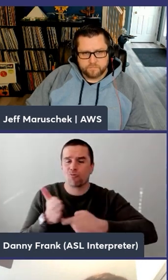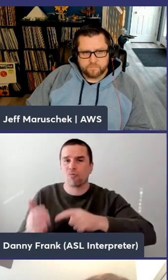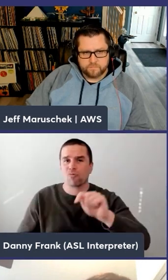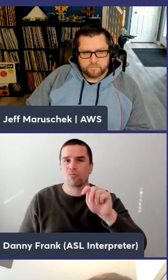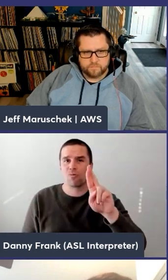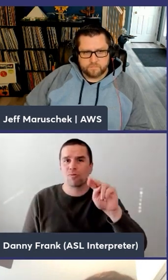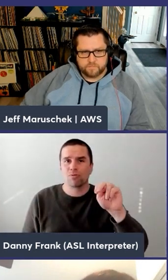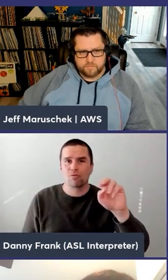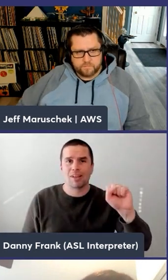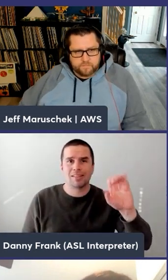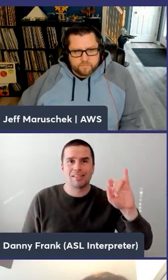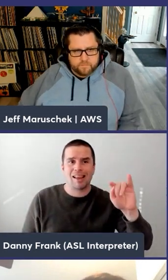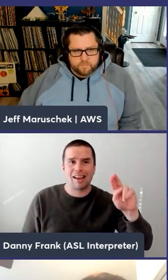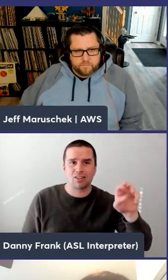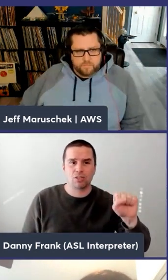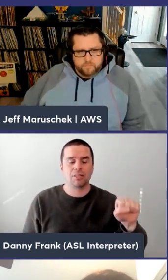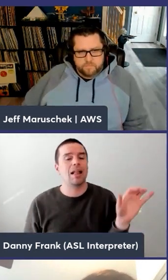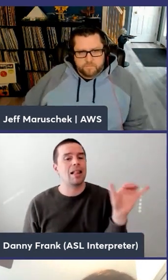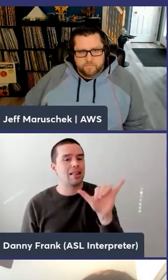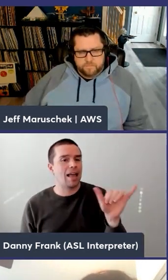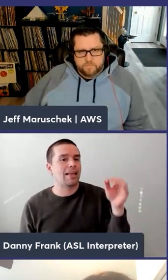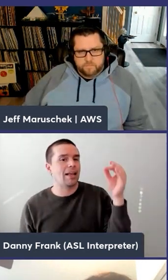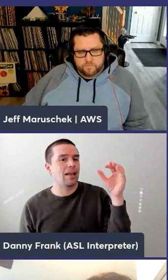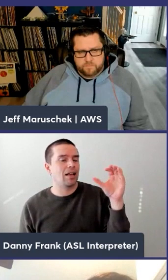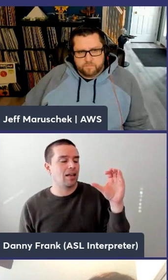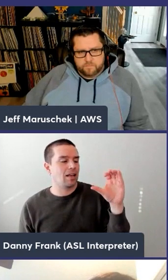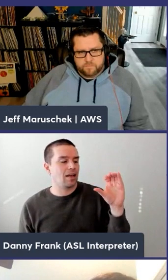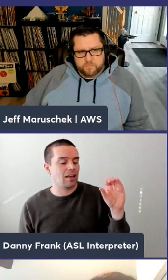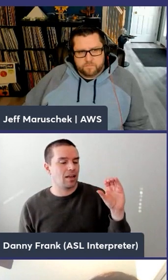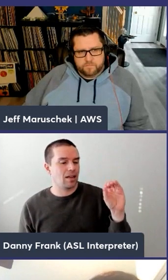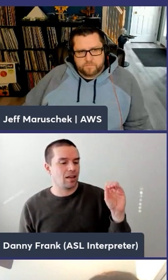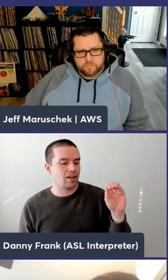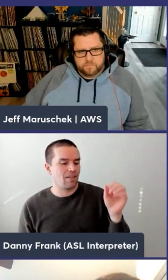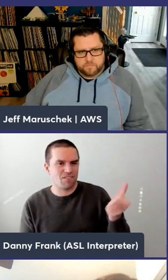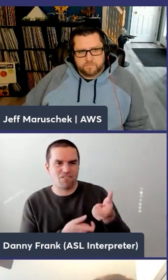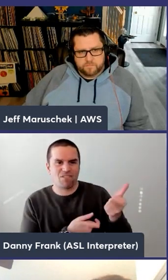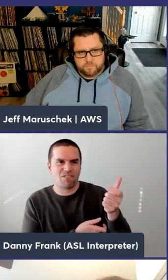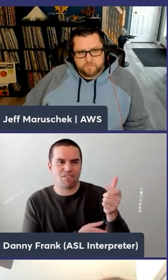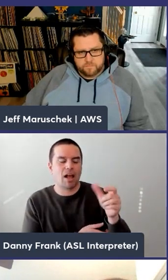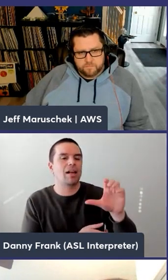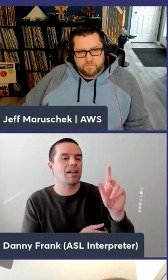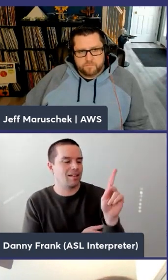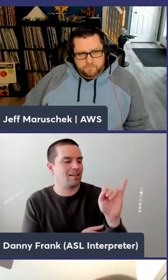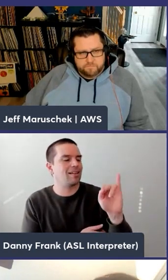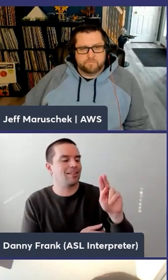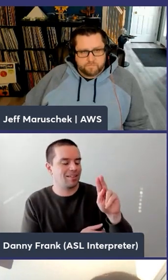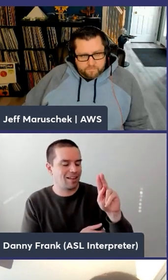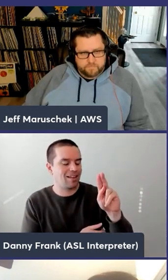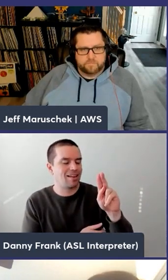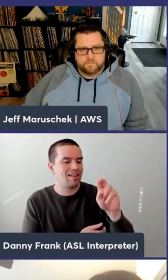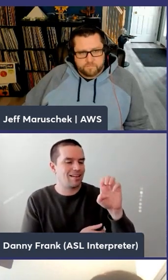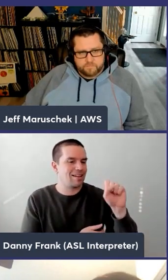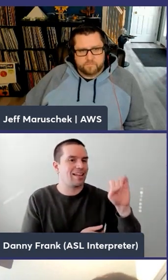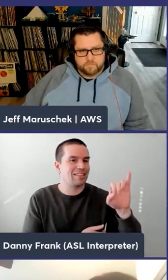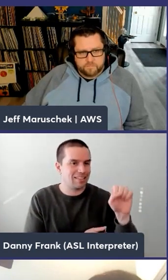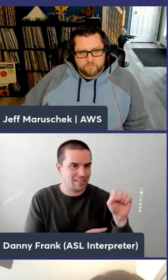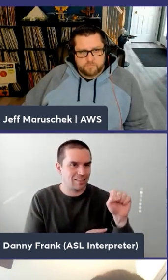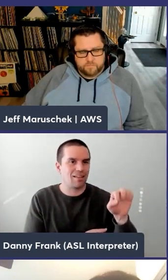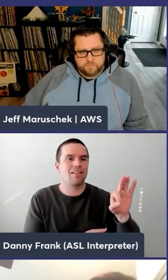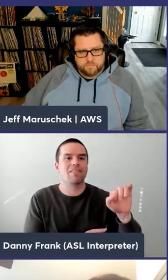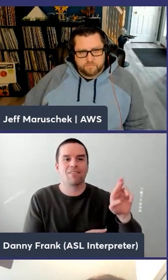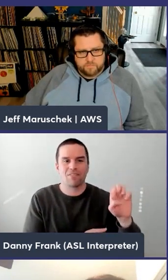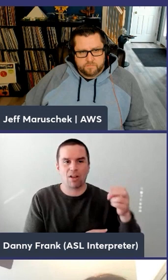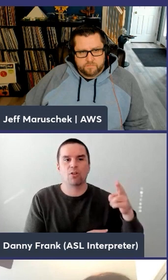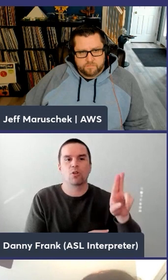Firehose. Yeah, yeah. By the way, we do actually work with Kinesis Firehose. People do use that as one of the